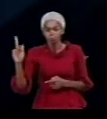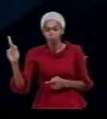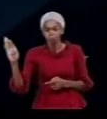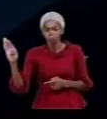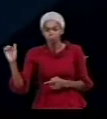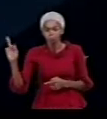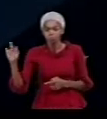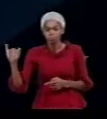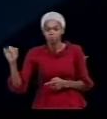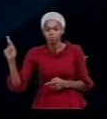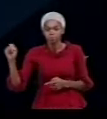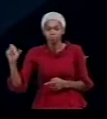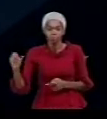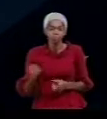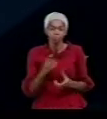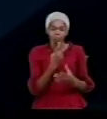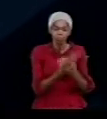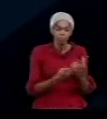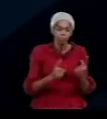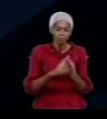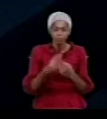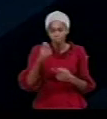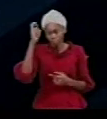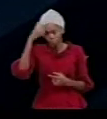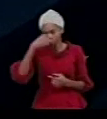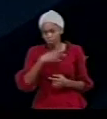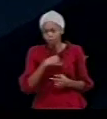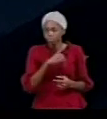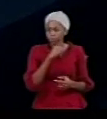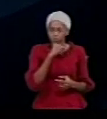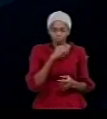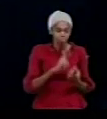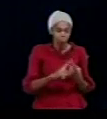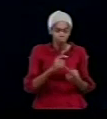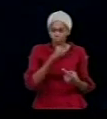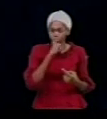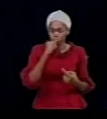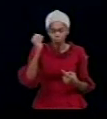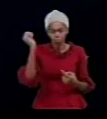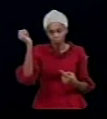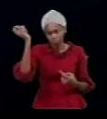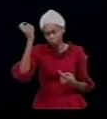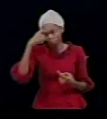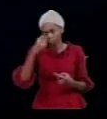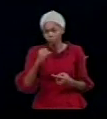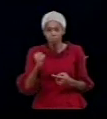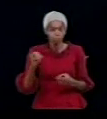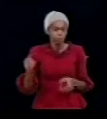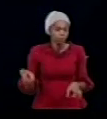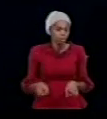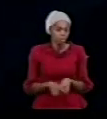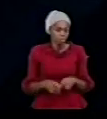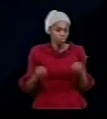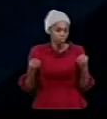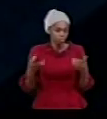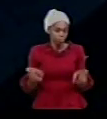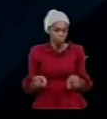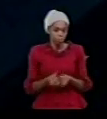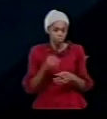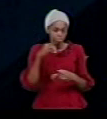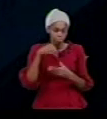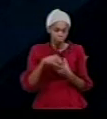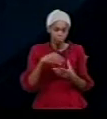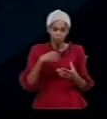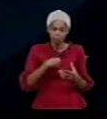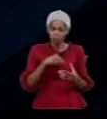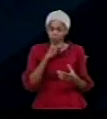both to the wise and to the unwise. So, as much as in me is, I